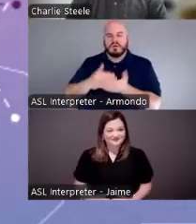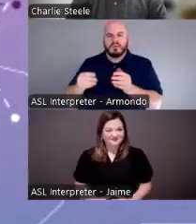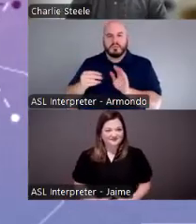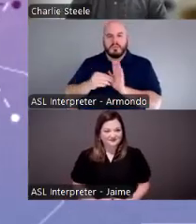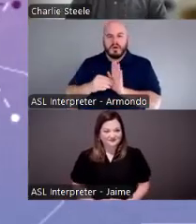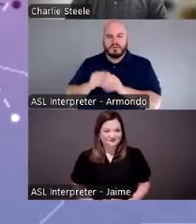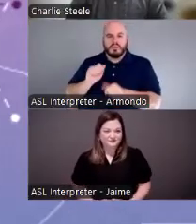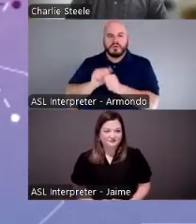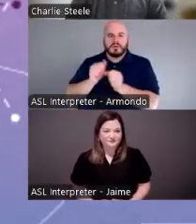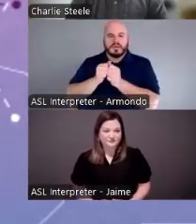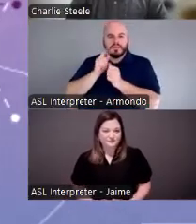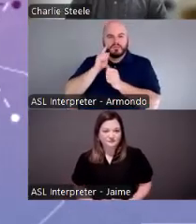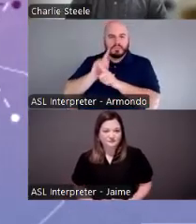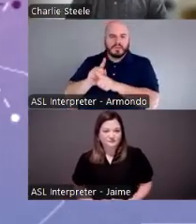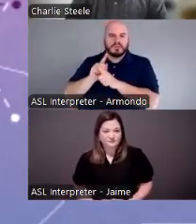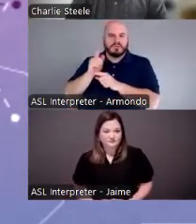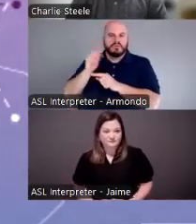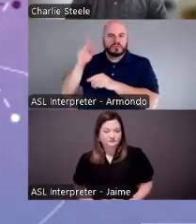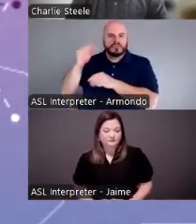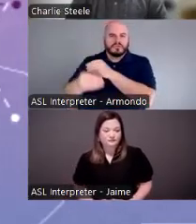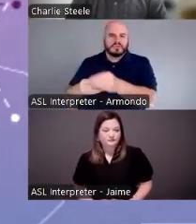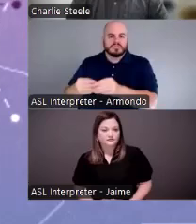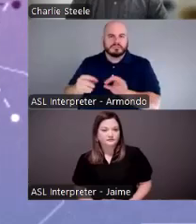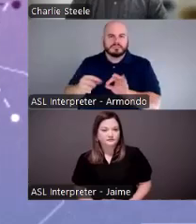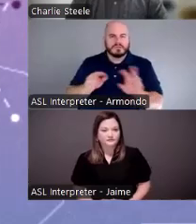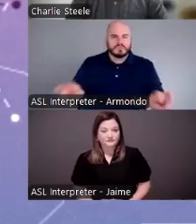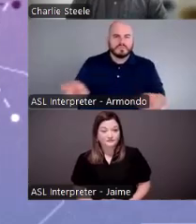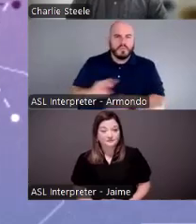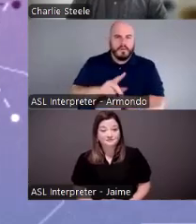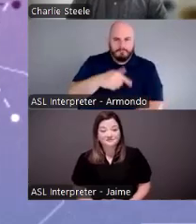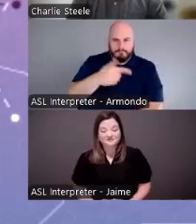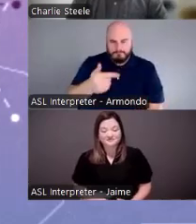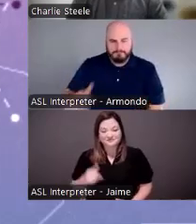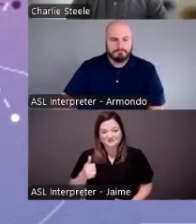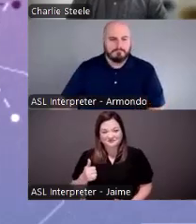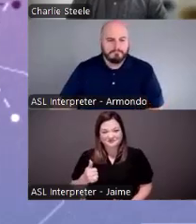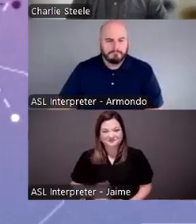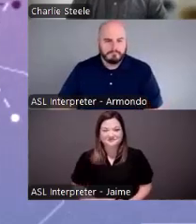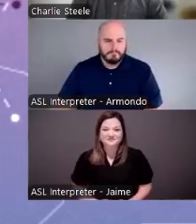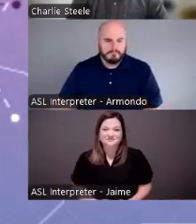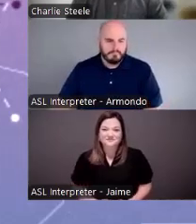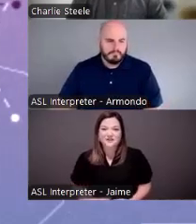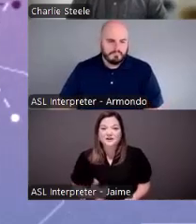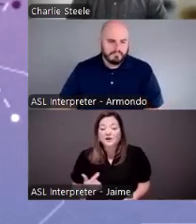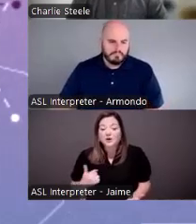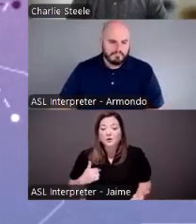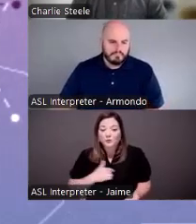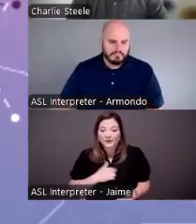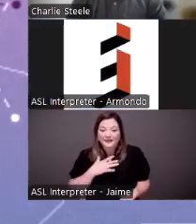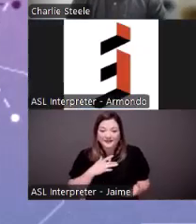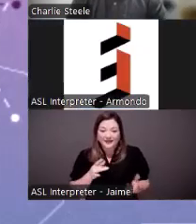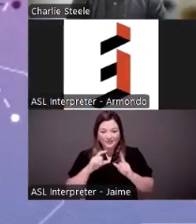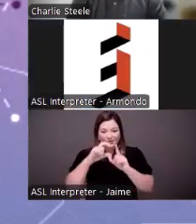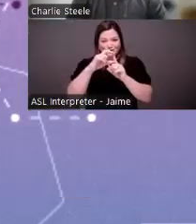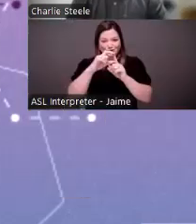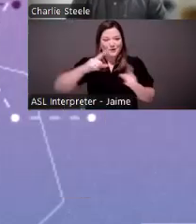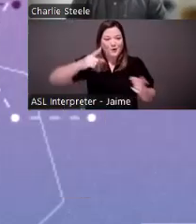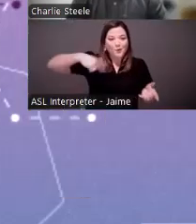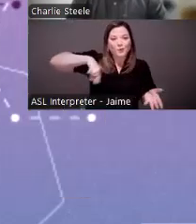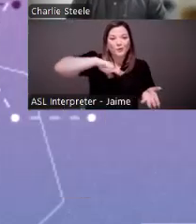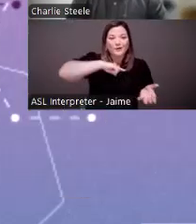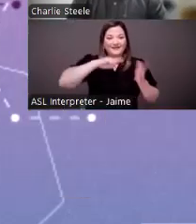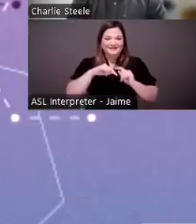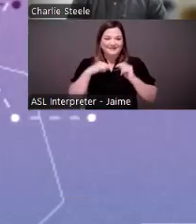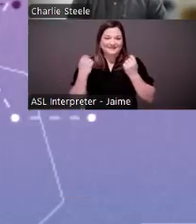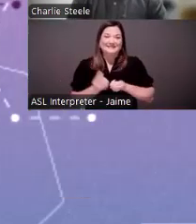working together to mentor future generations. And we like to use this term, we as a team. And what does this mean? This means